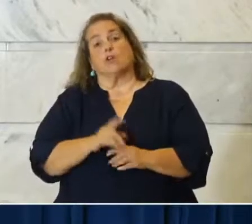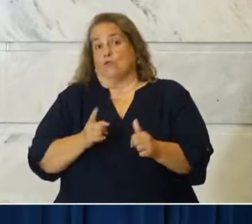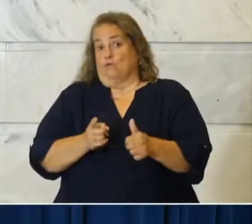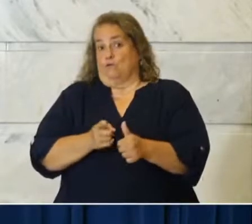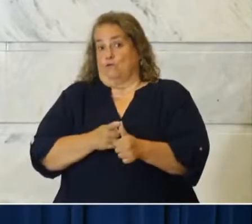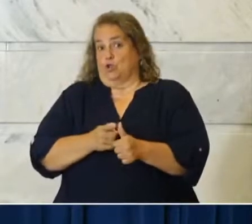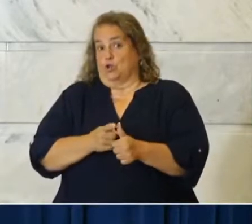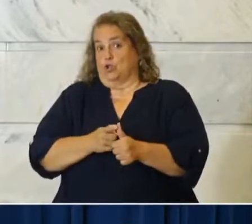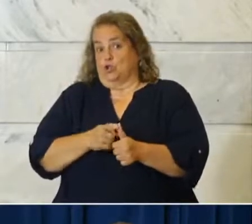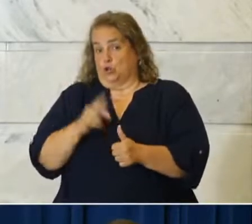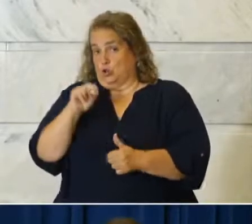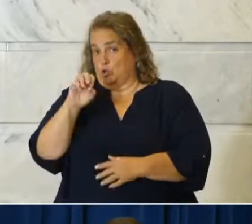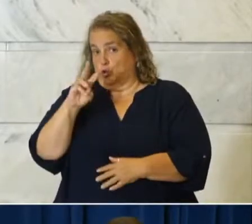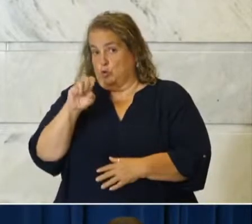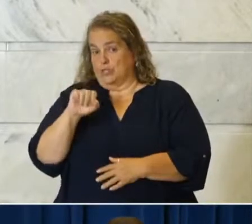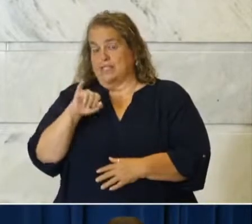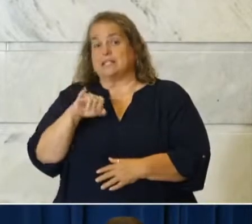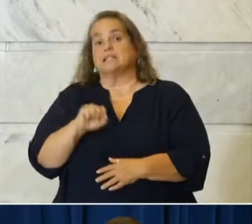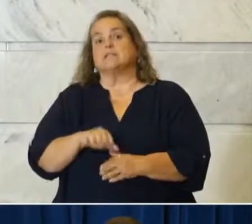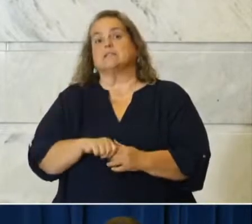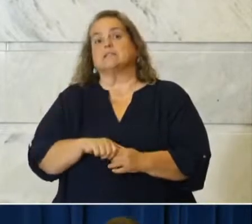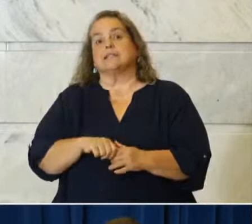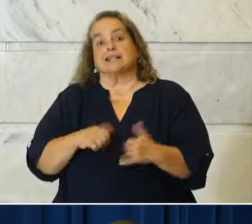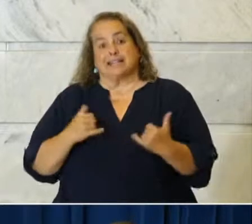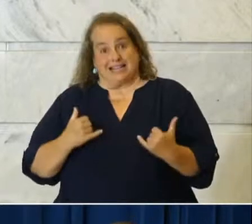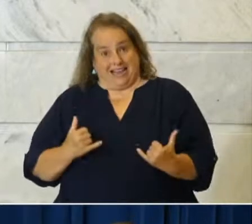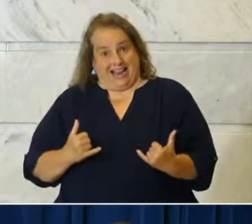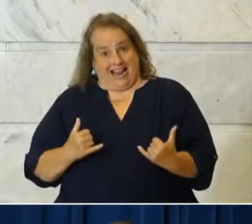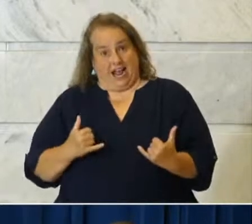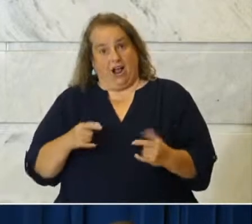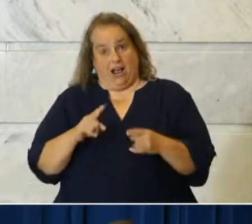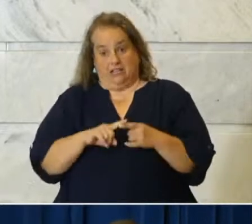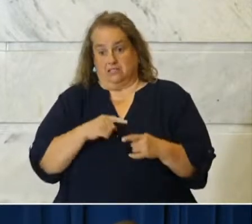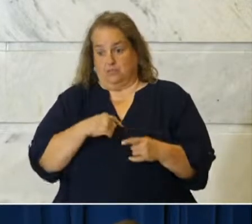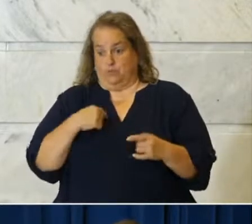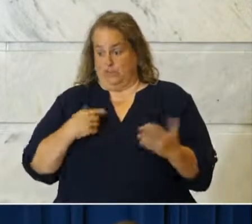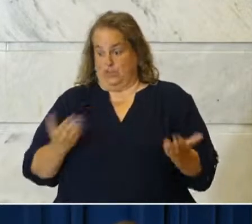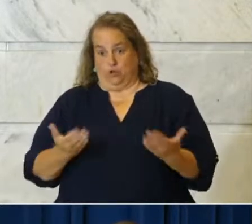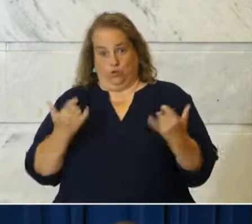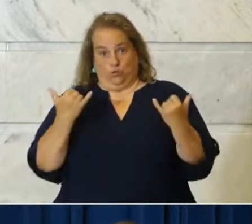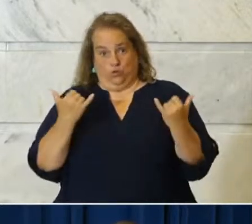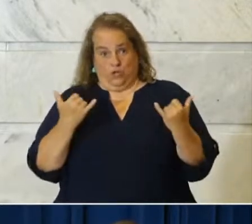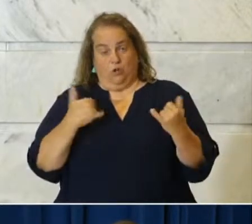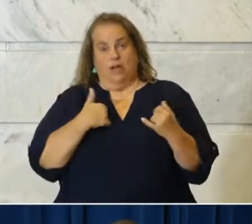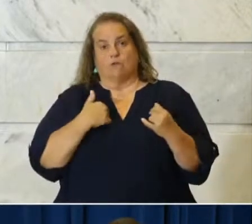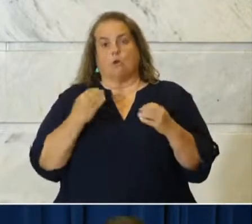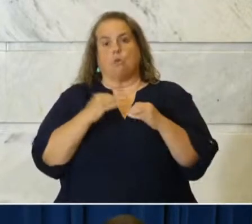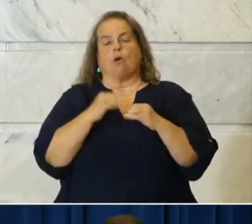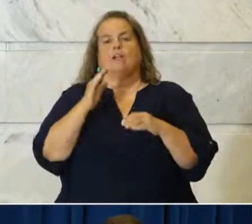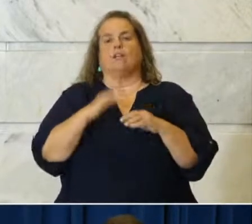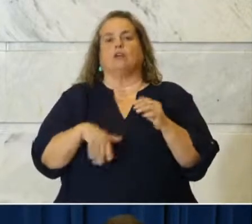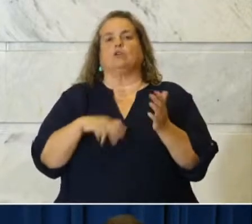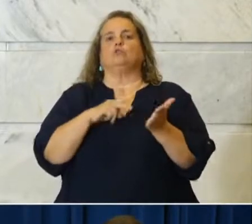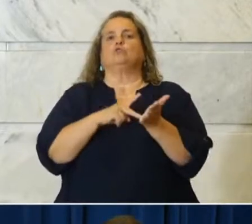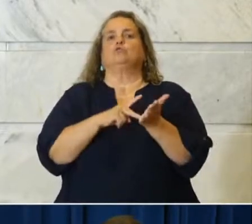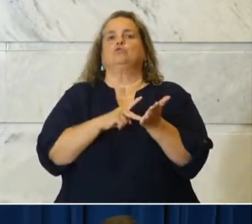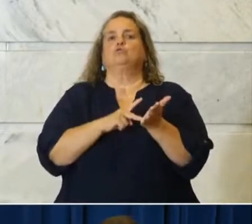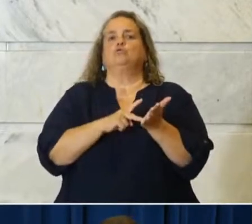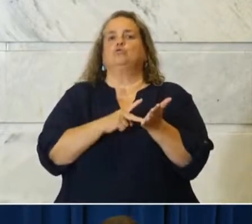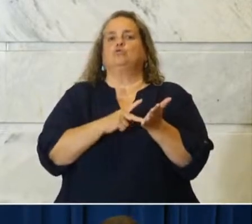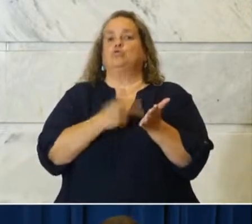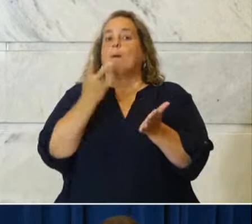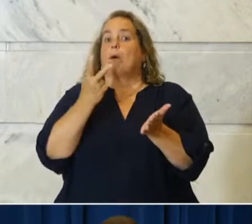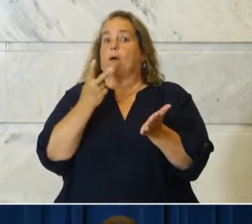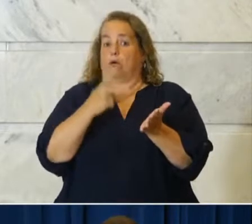first bit of news is that now, as we sit here today, we have more than tripled our workforce. We